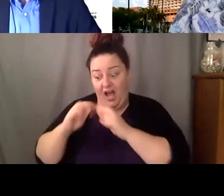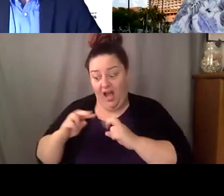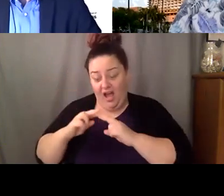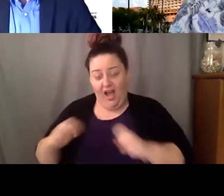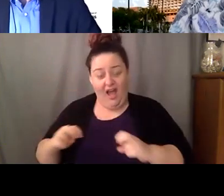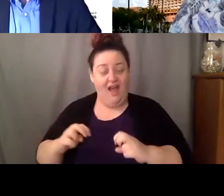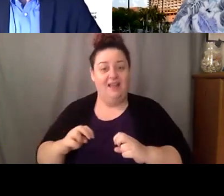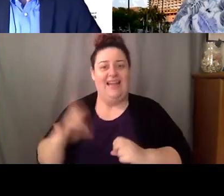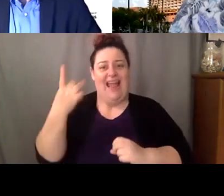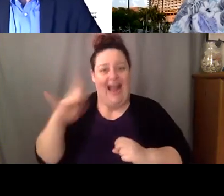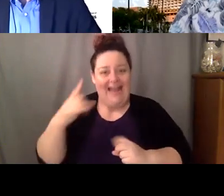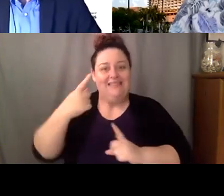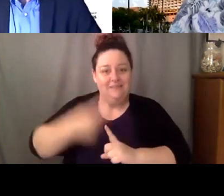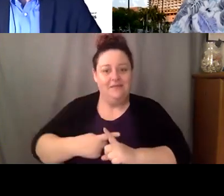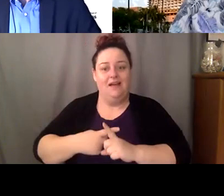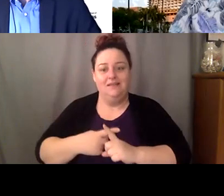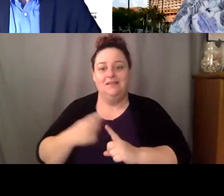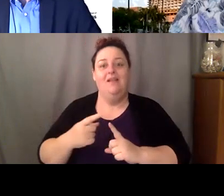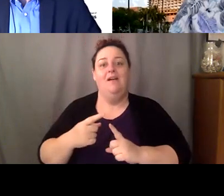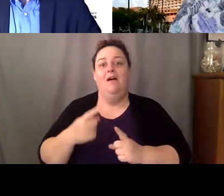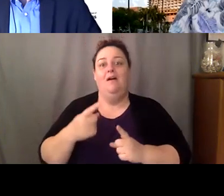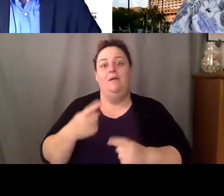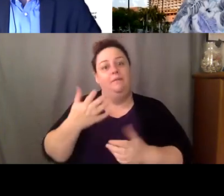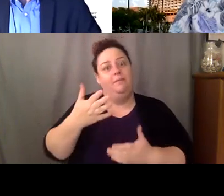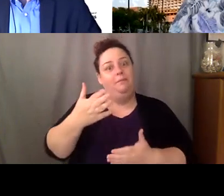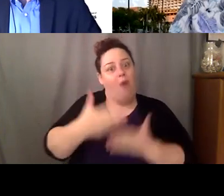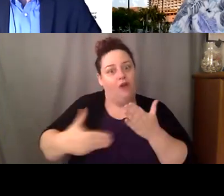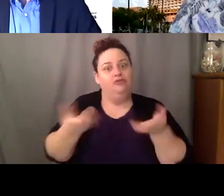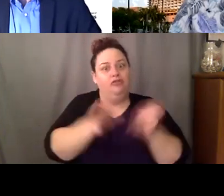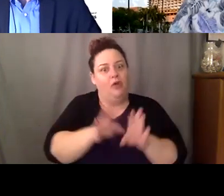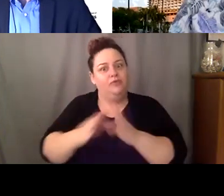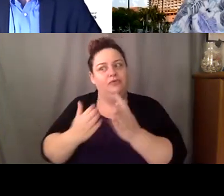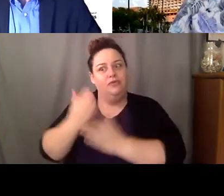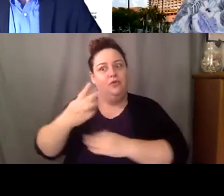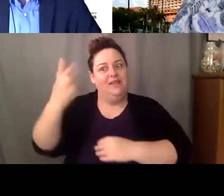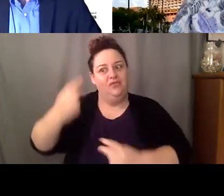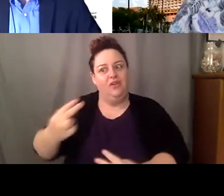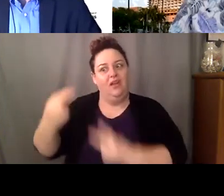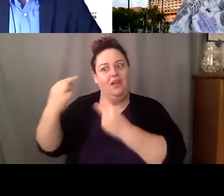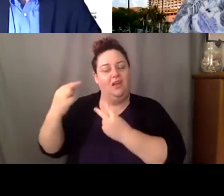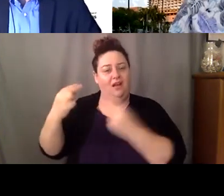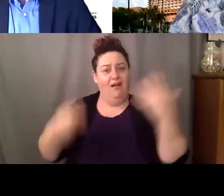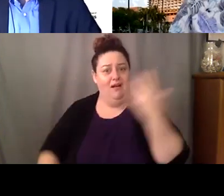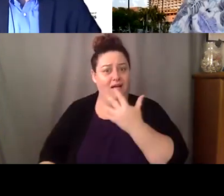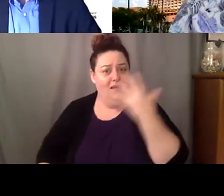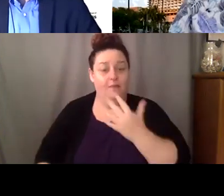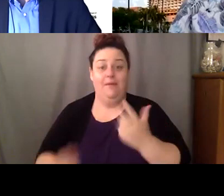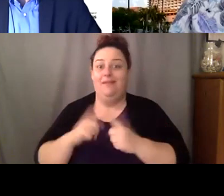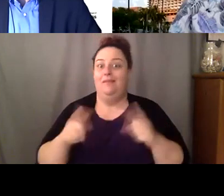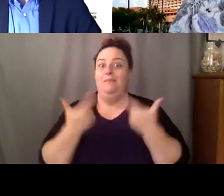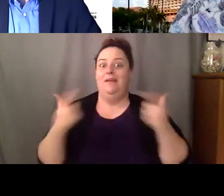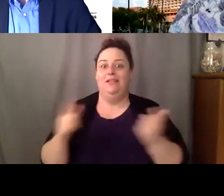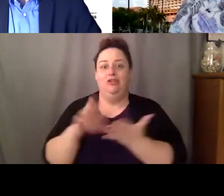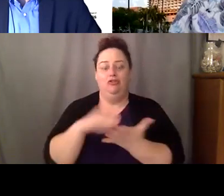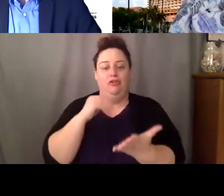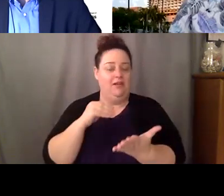going to be 18 months of, you know, full and partial closures, you know, when we look back in history. But I think our biggest learning curve was learning to work in